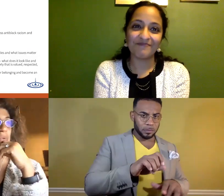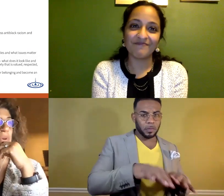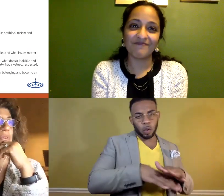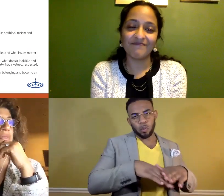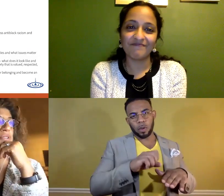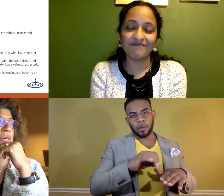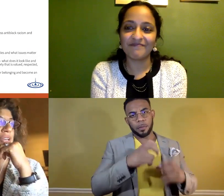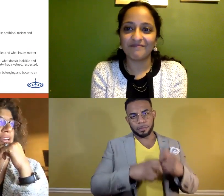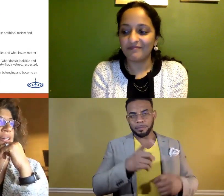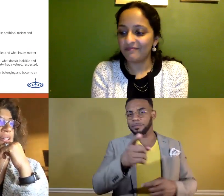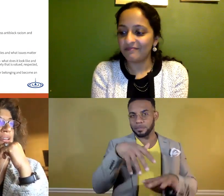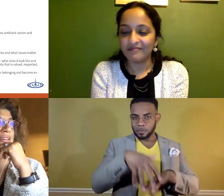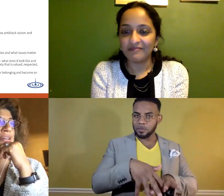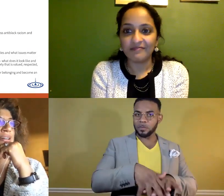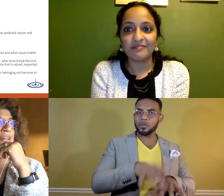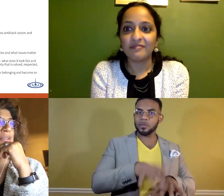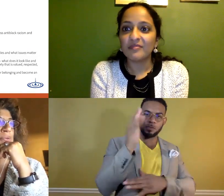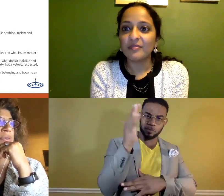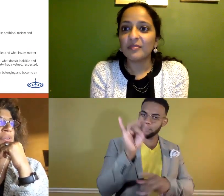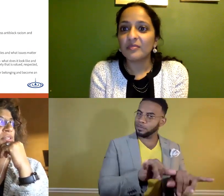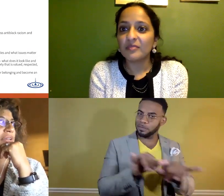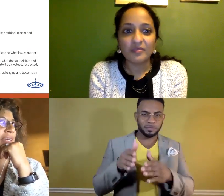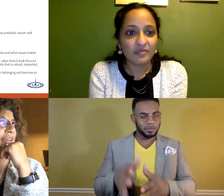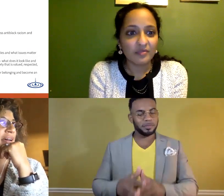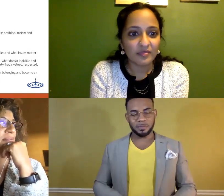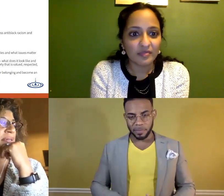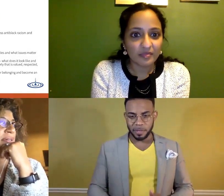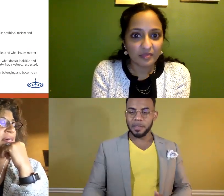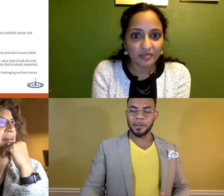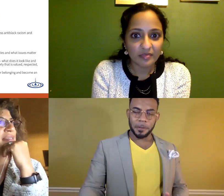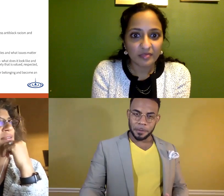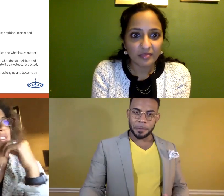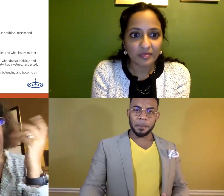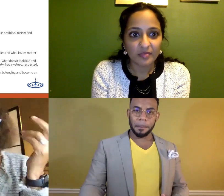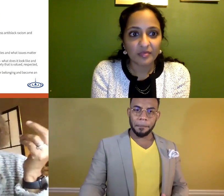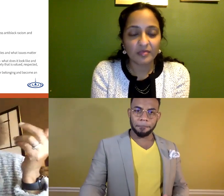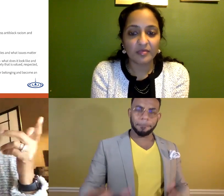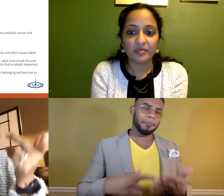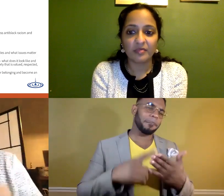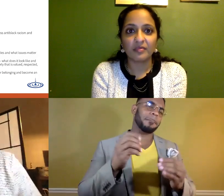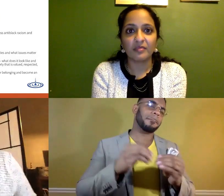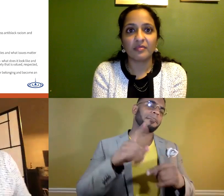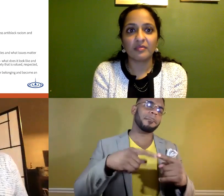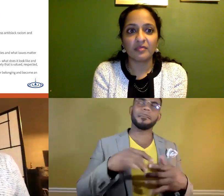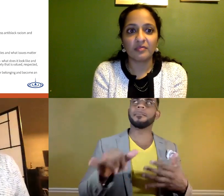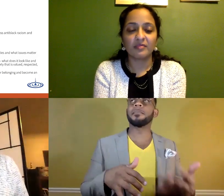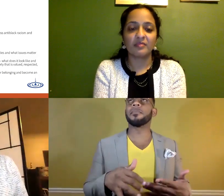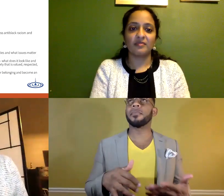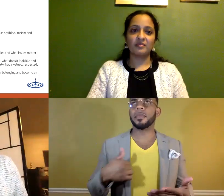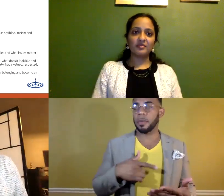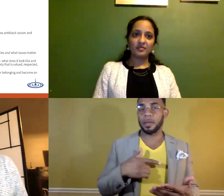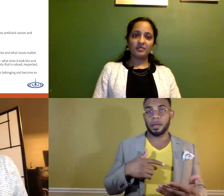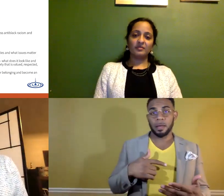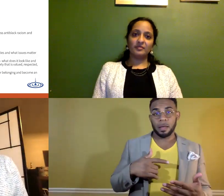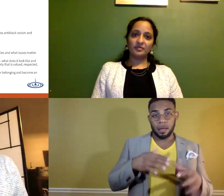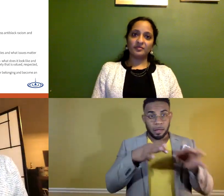right, the root of the tree. The root of the tree, yep. So let's talk a little bit about, like, we've